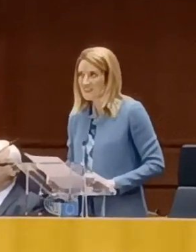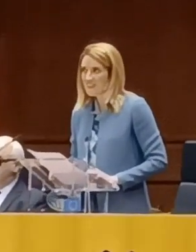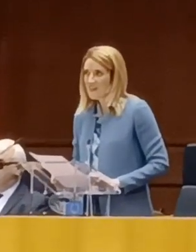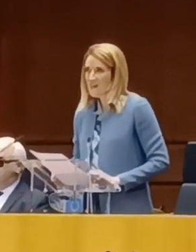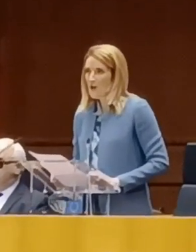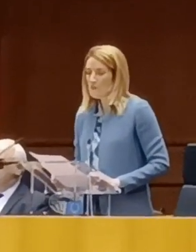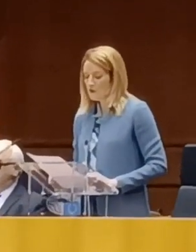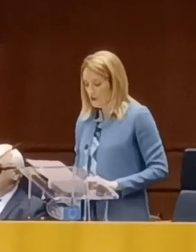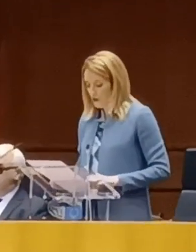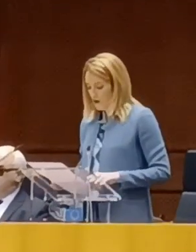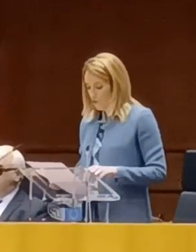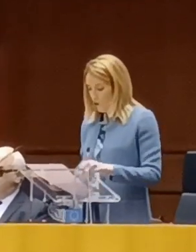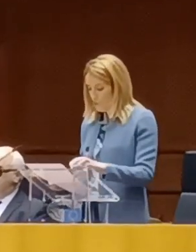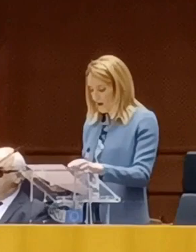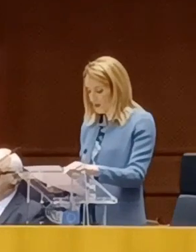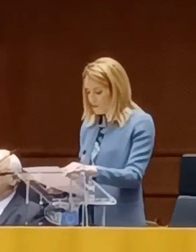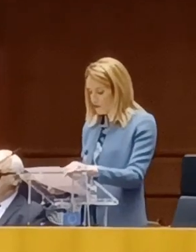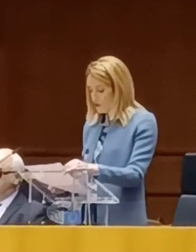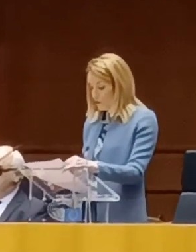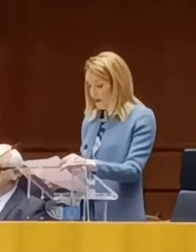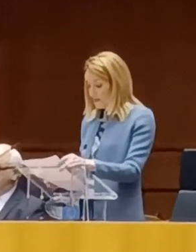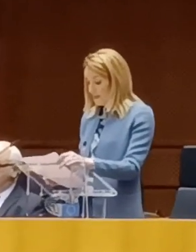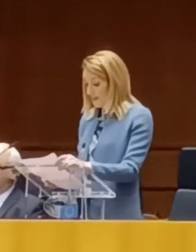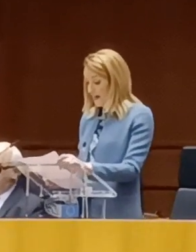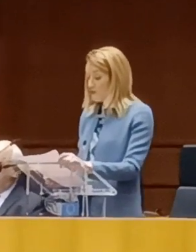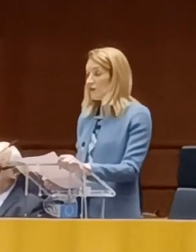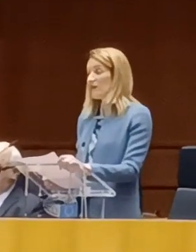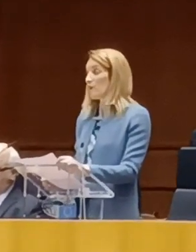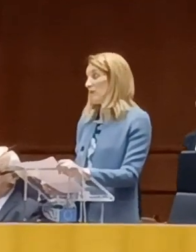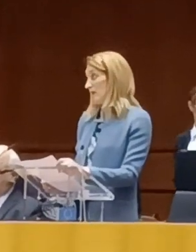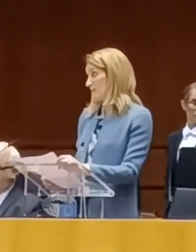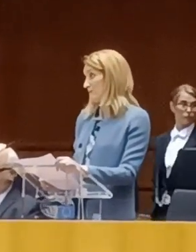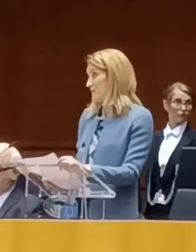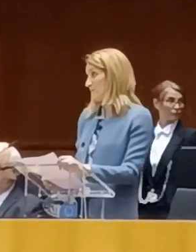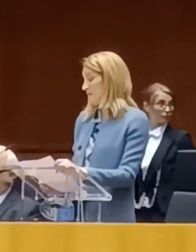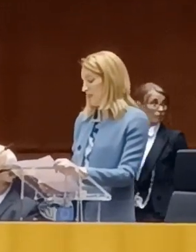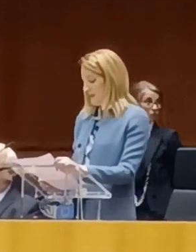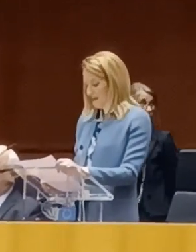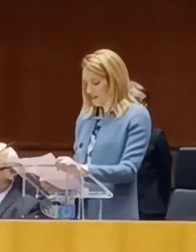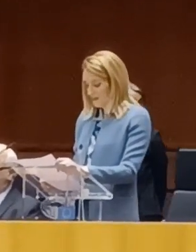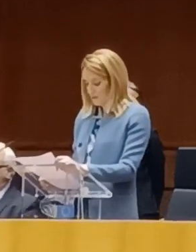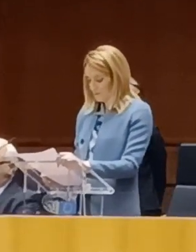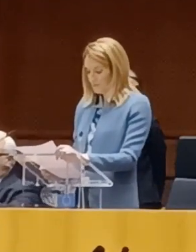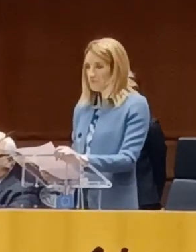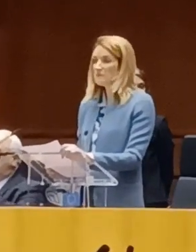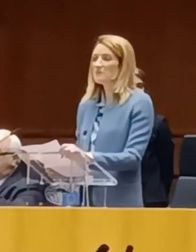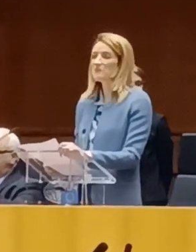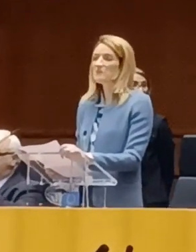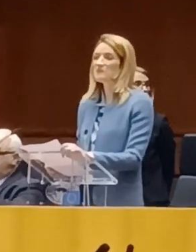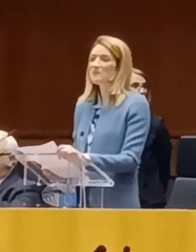extend a particular warm welcome to the Ukrainian delegation here with us.